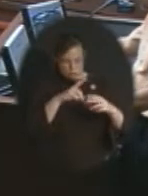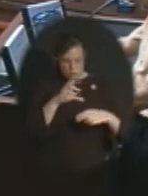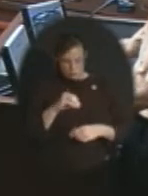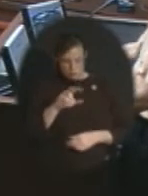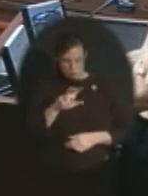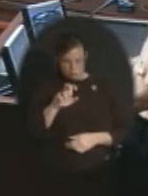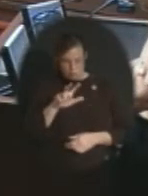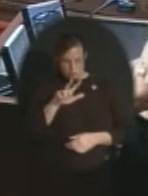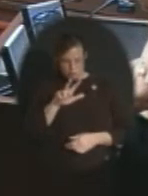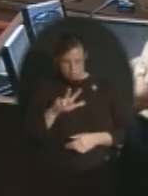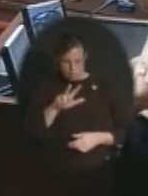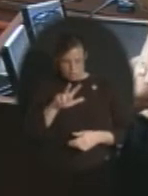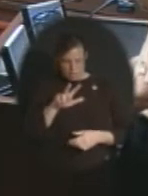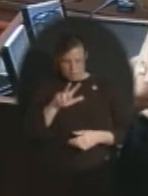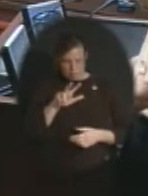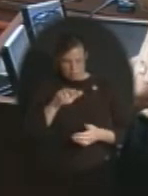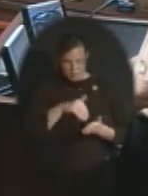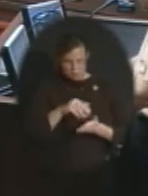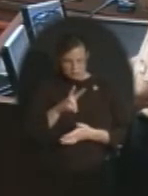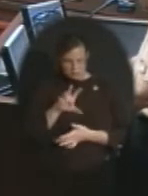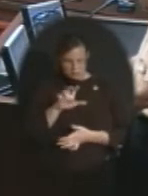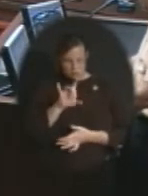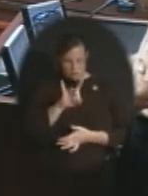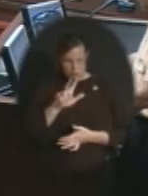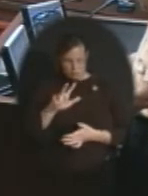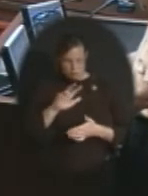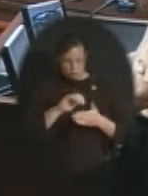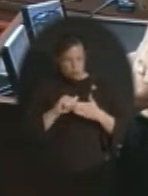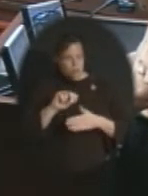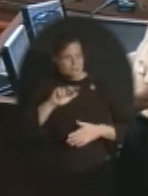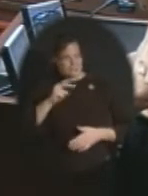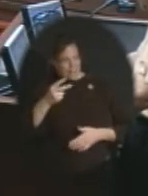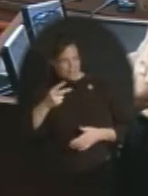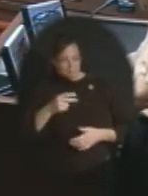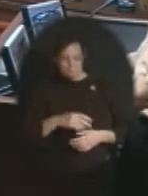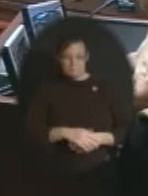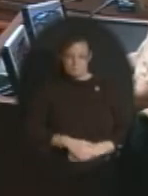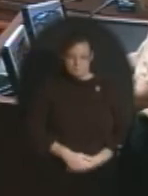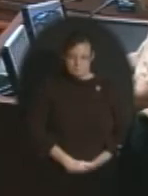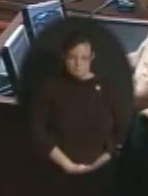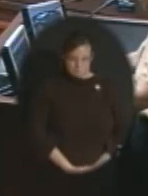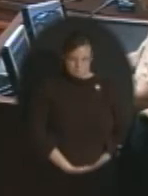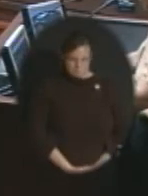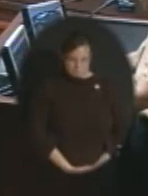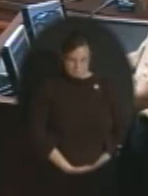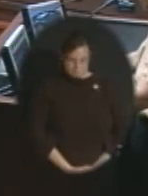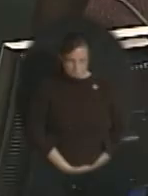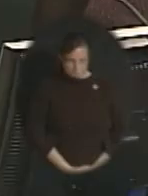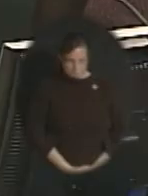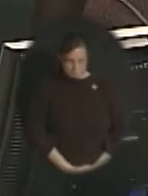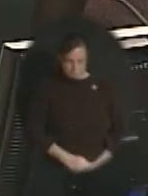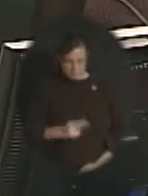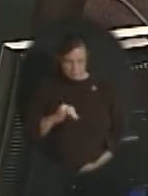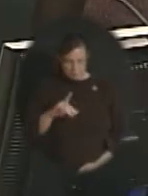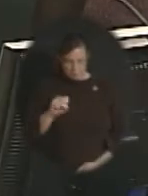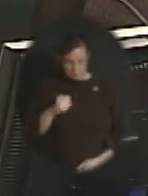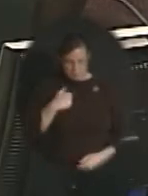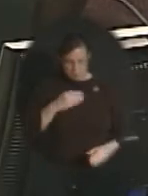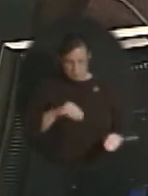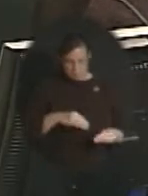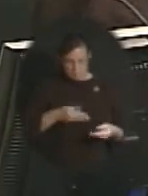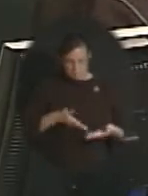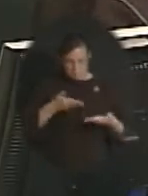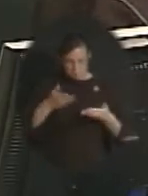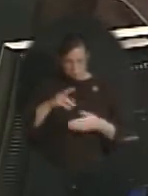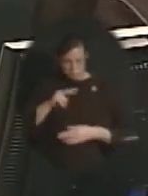$303,683. Second. Ms. Hibbs, we have a motion by Mr. Poland